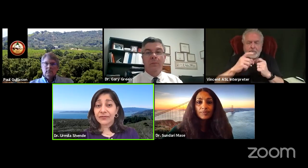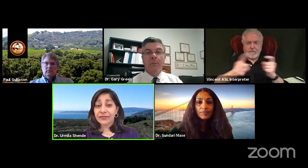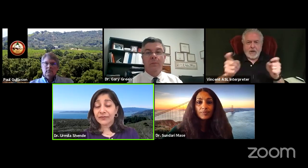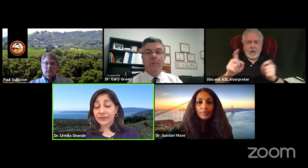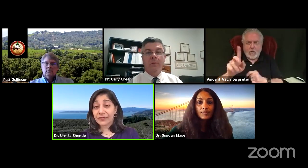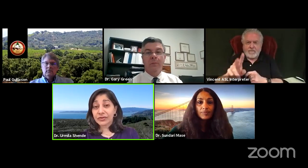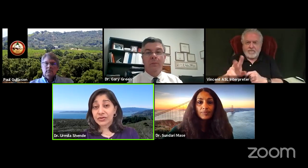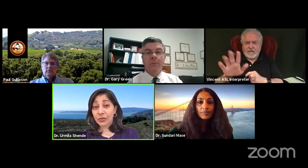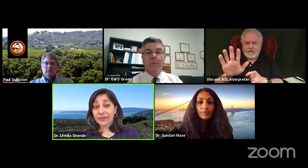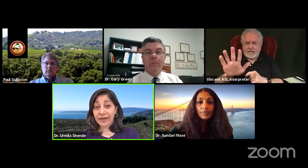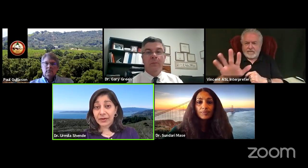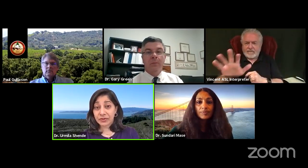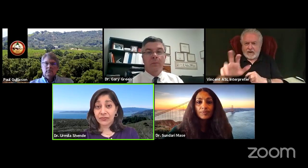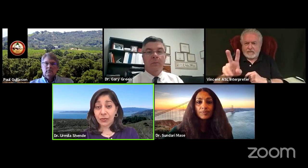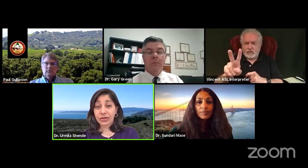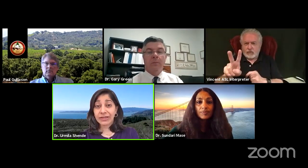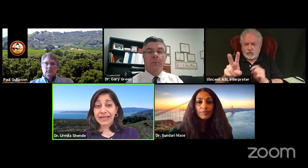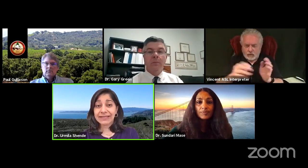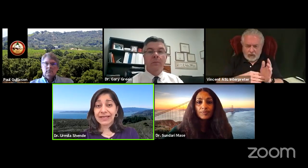at least